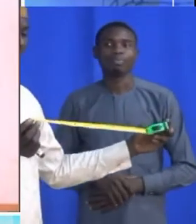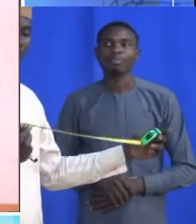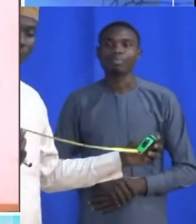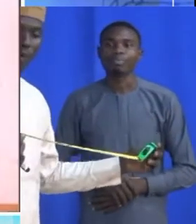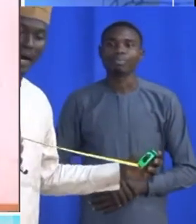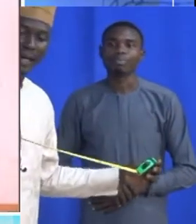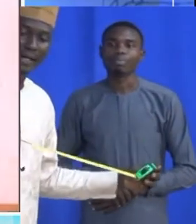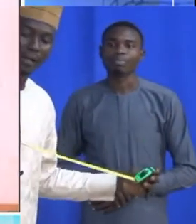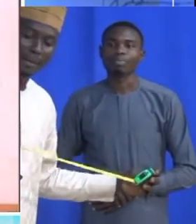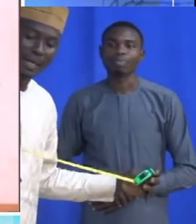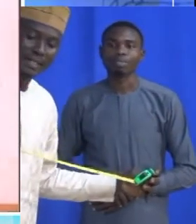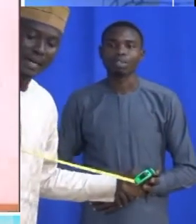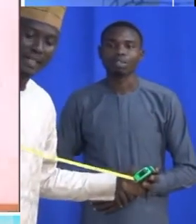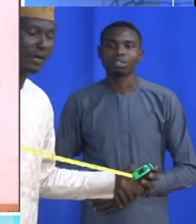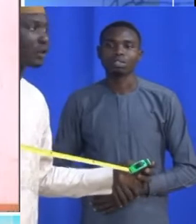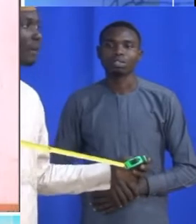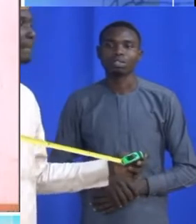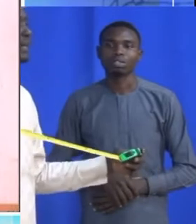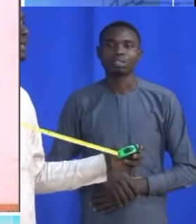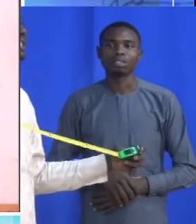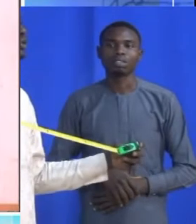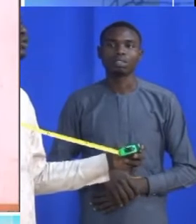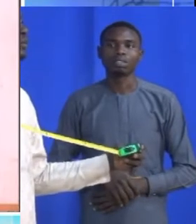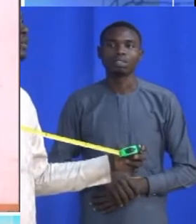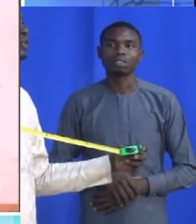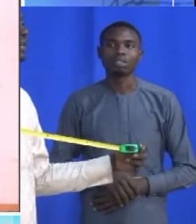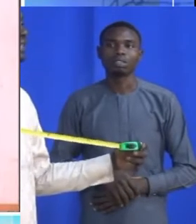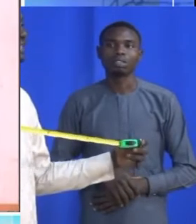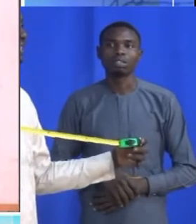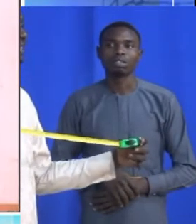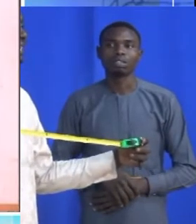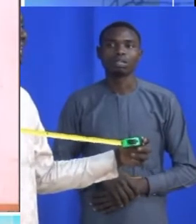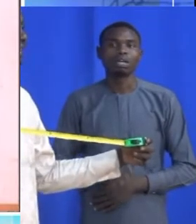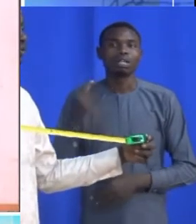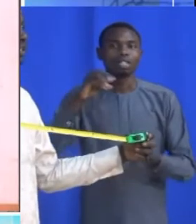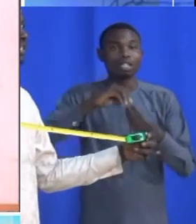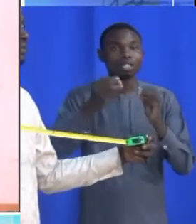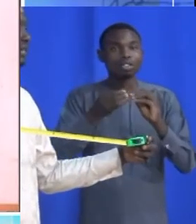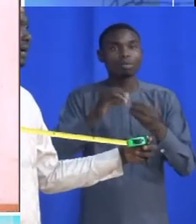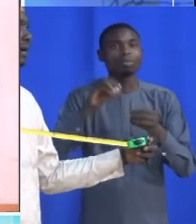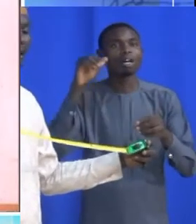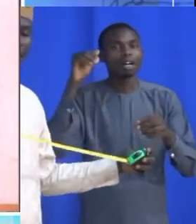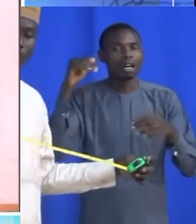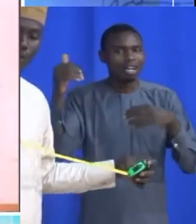Any country under the democratic system of government must give